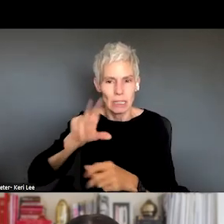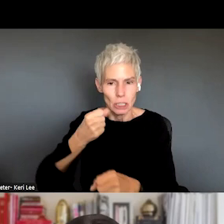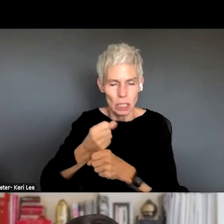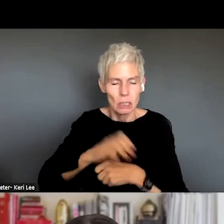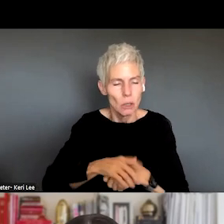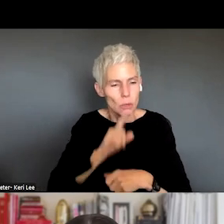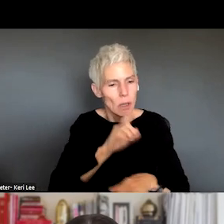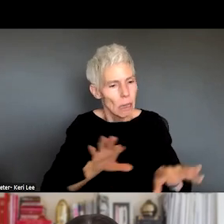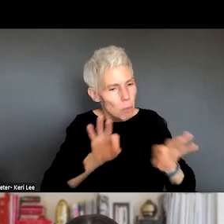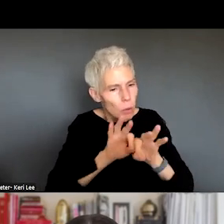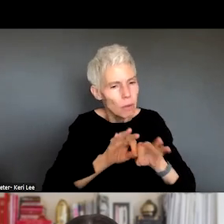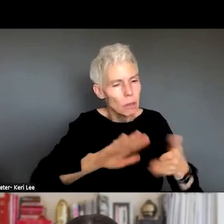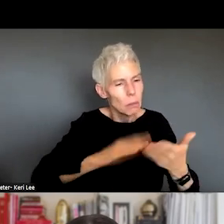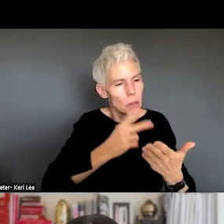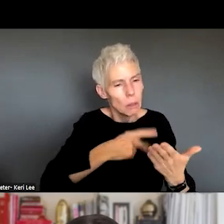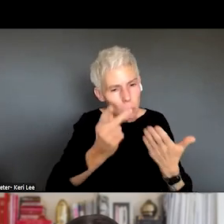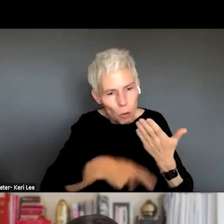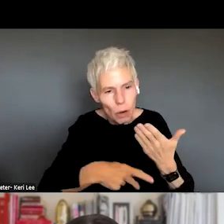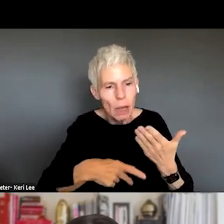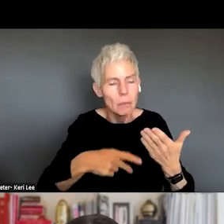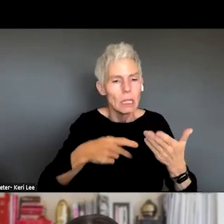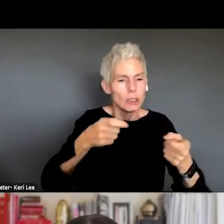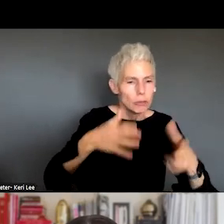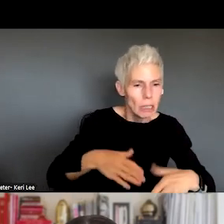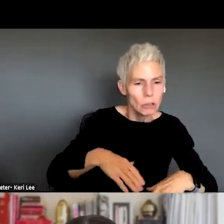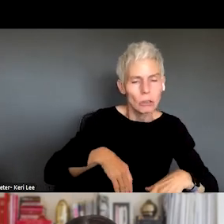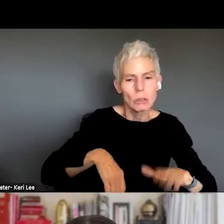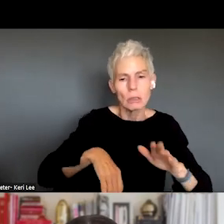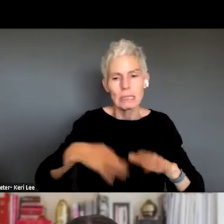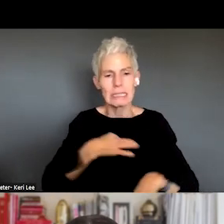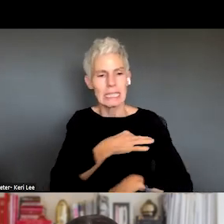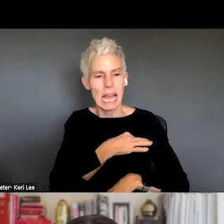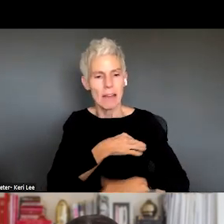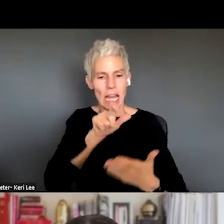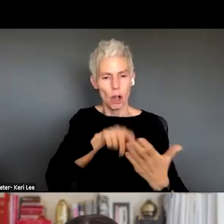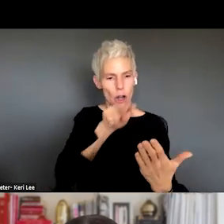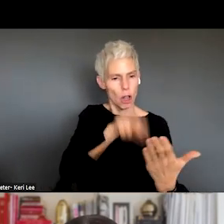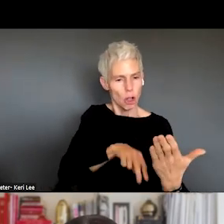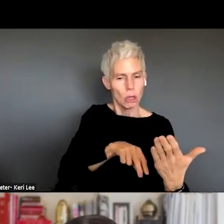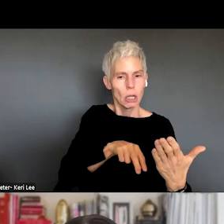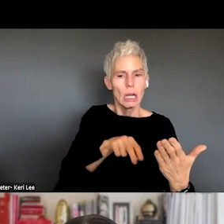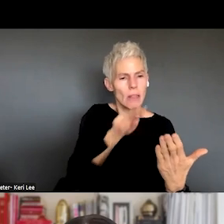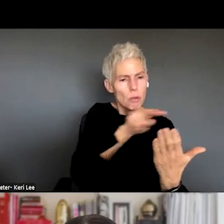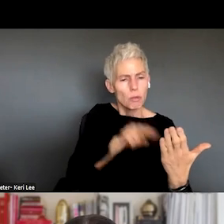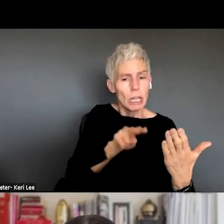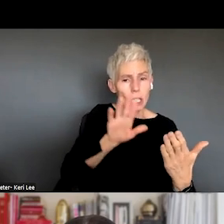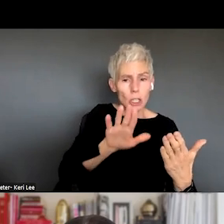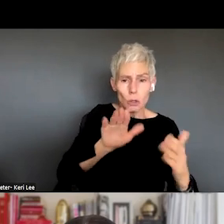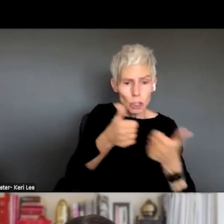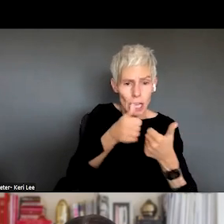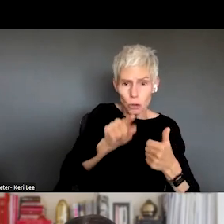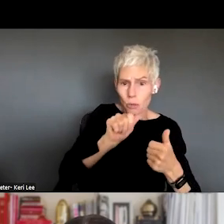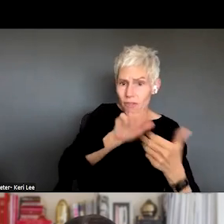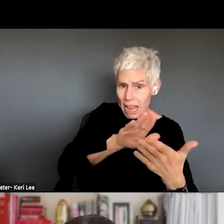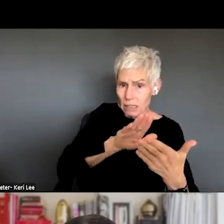program directors and staff to look at the article to see not only what the challenges were that you faced, but also what you were